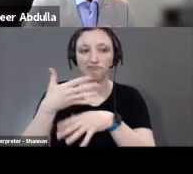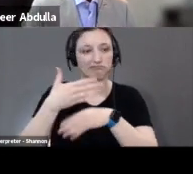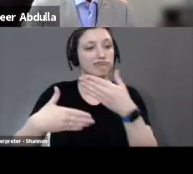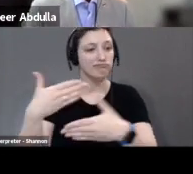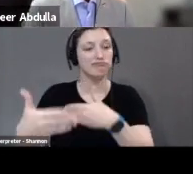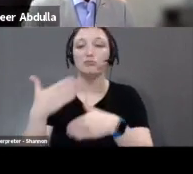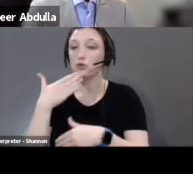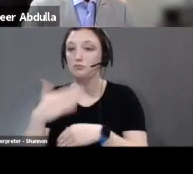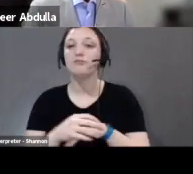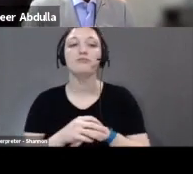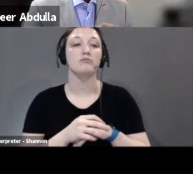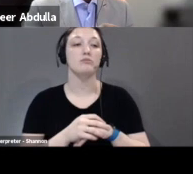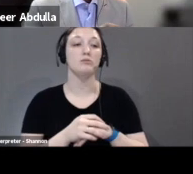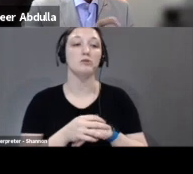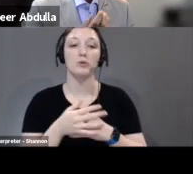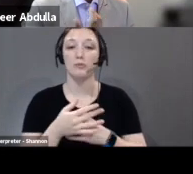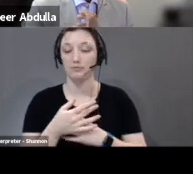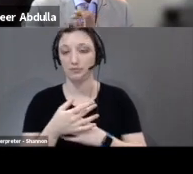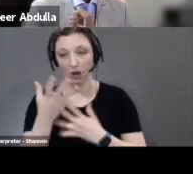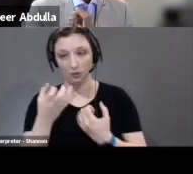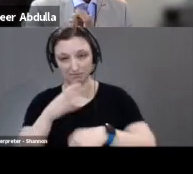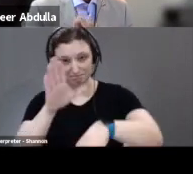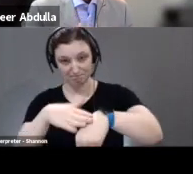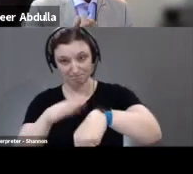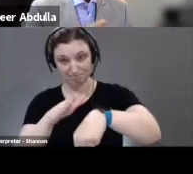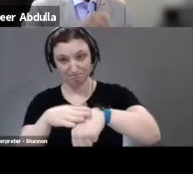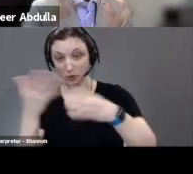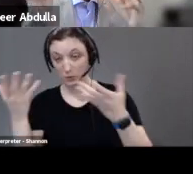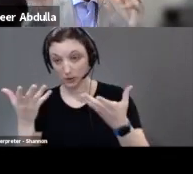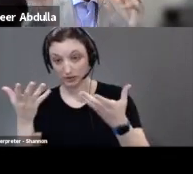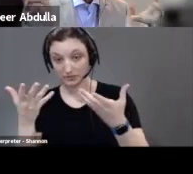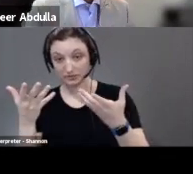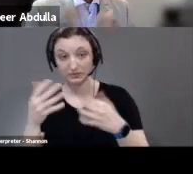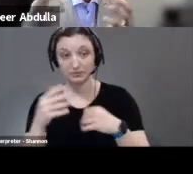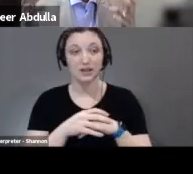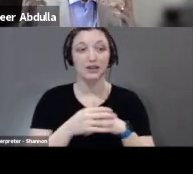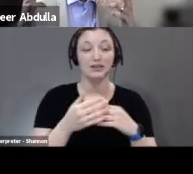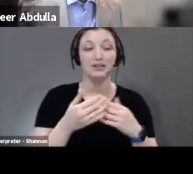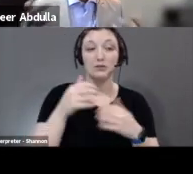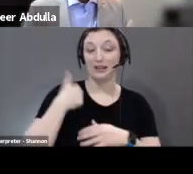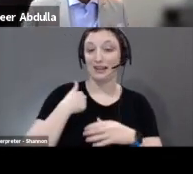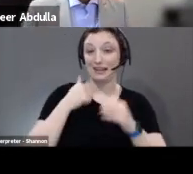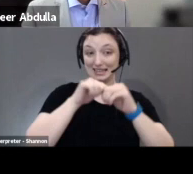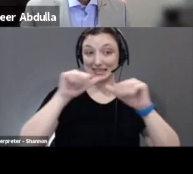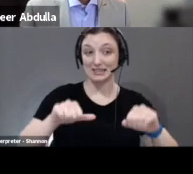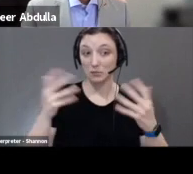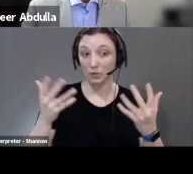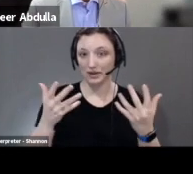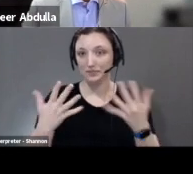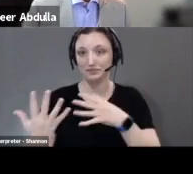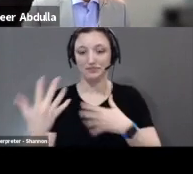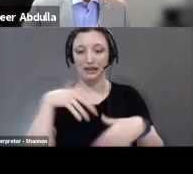thing I want to remind people of is in Canada, we've got a system of integration, and that is our uniquely Canadian